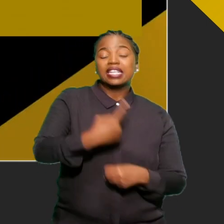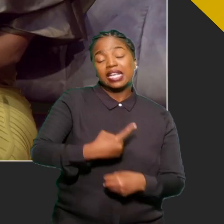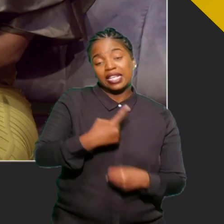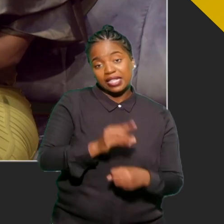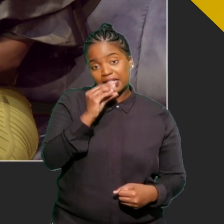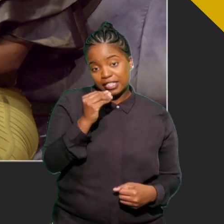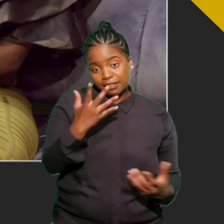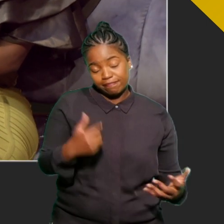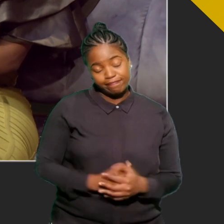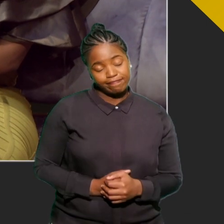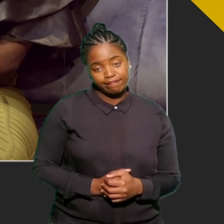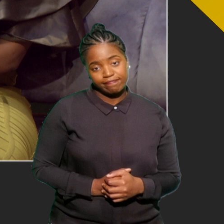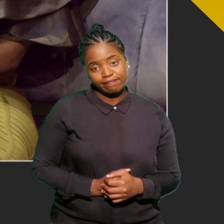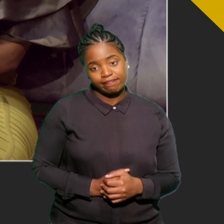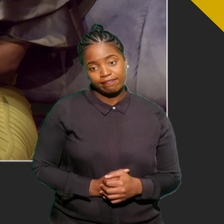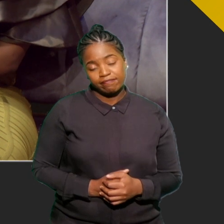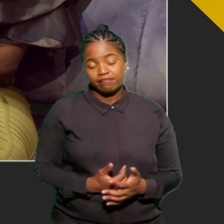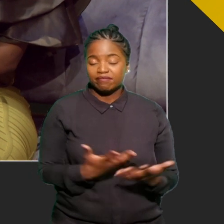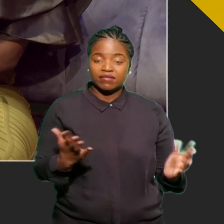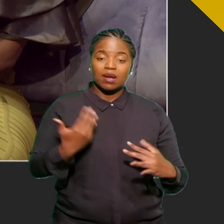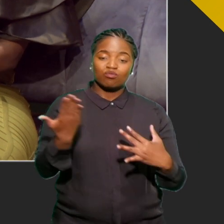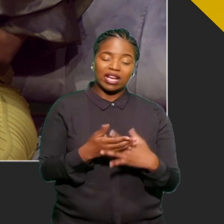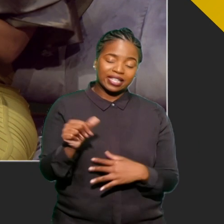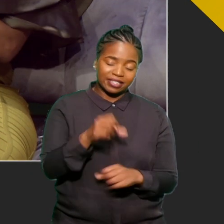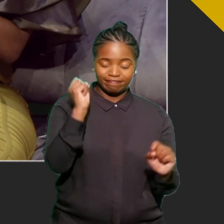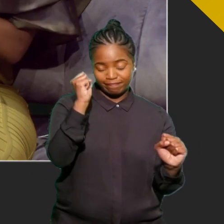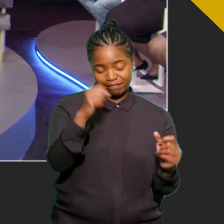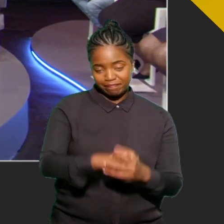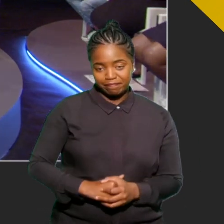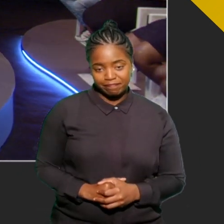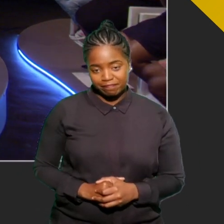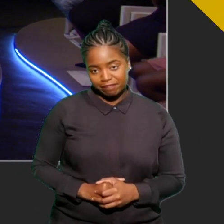And Yeah, let's go for a quick ad break.